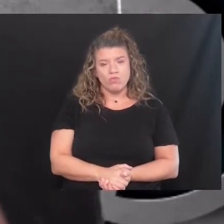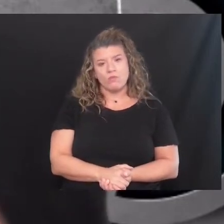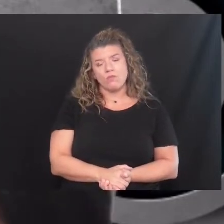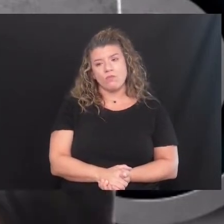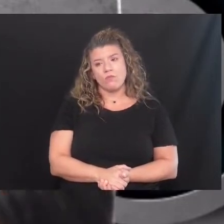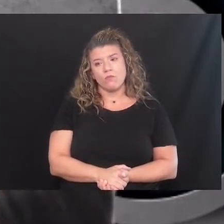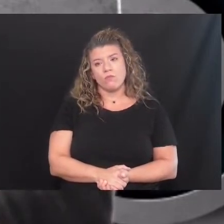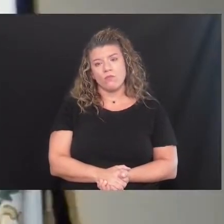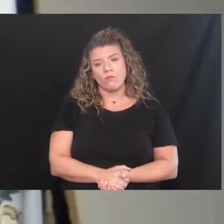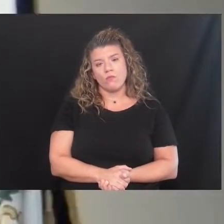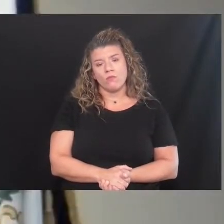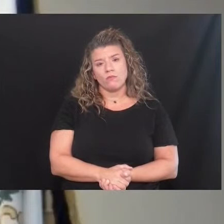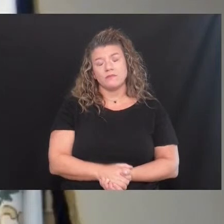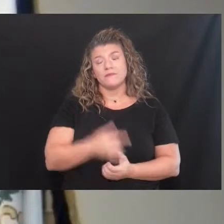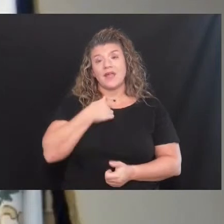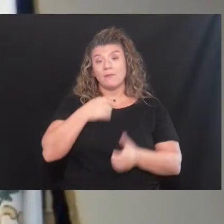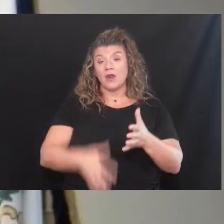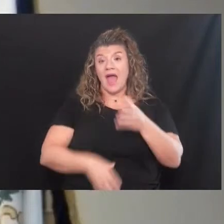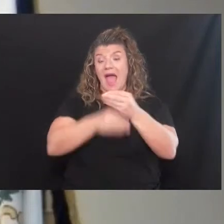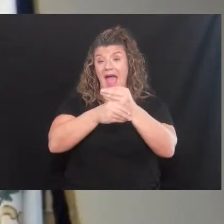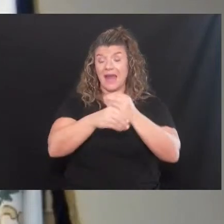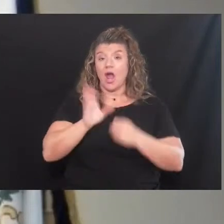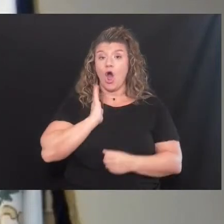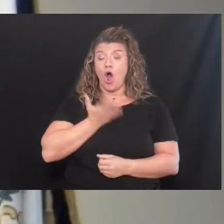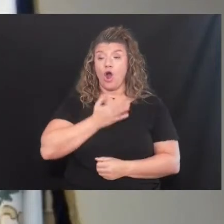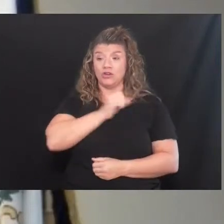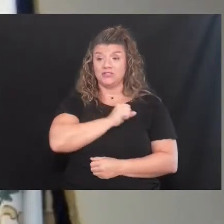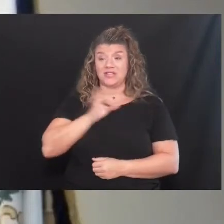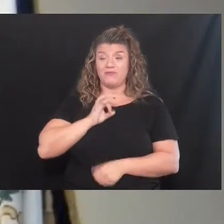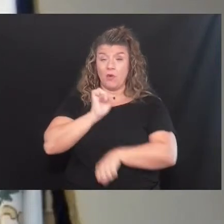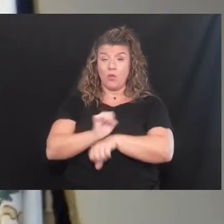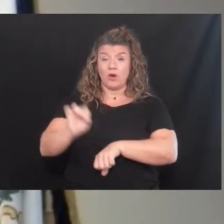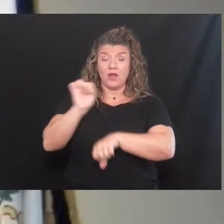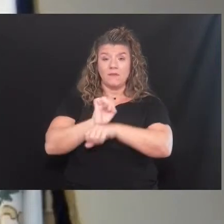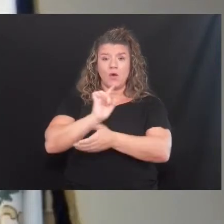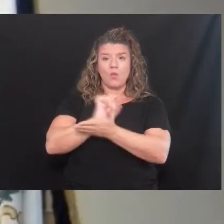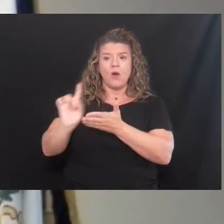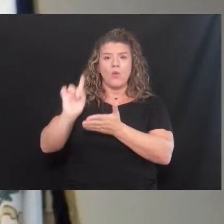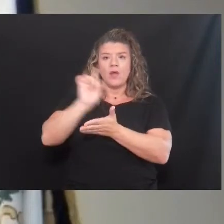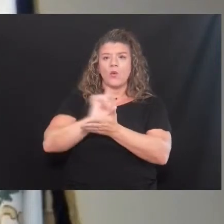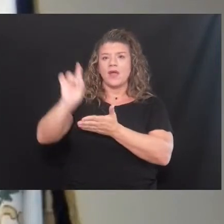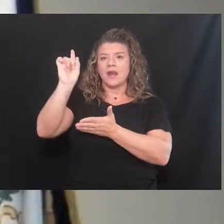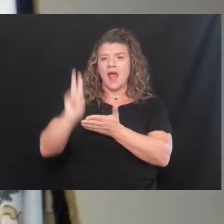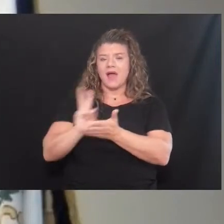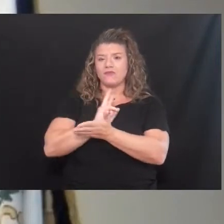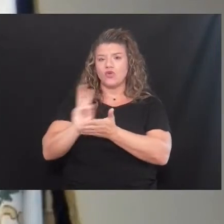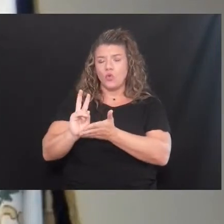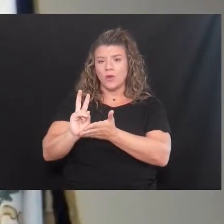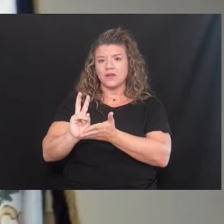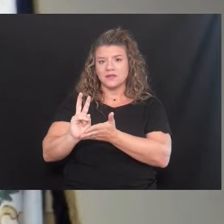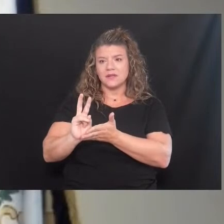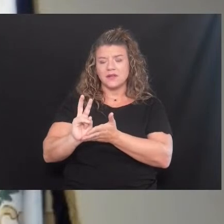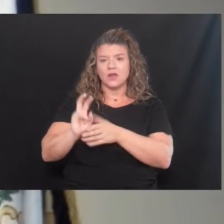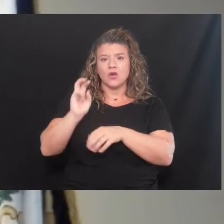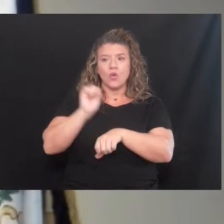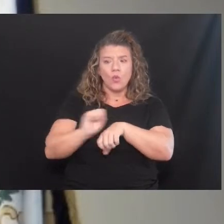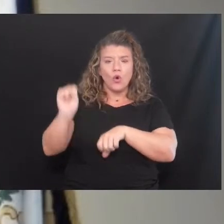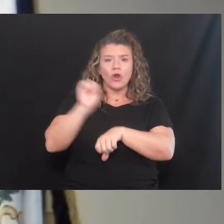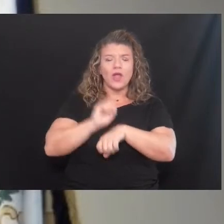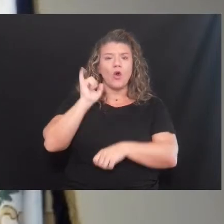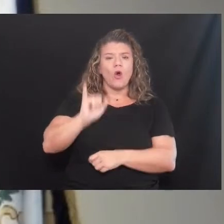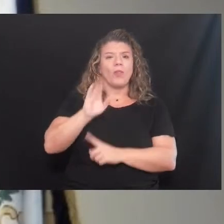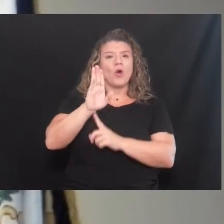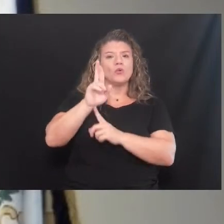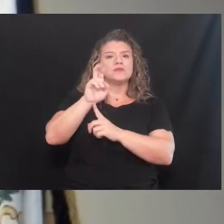could just add, our staff's been working for about a week and a half, 2 weeks now trying to automate the breakthrough piece of